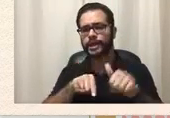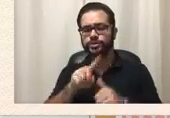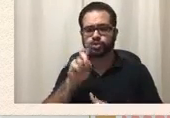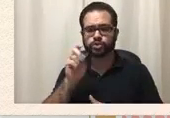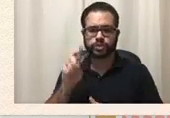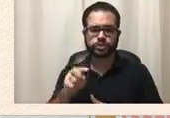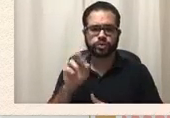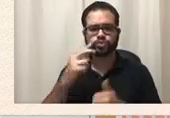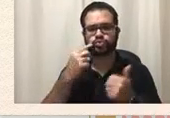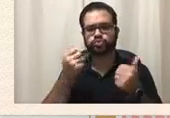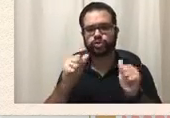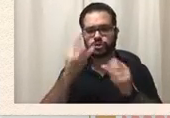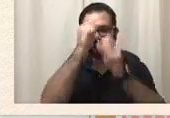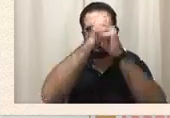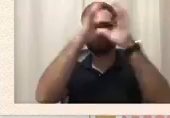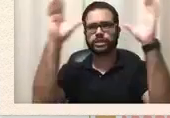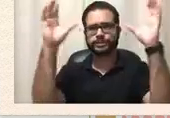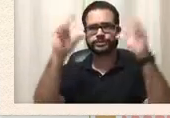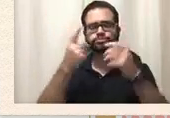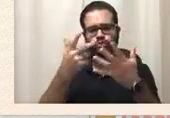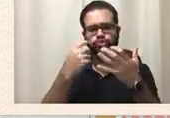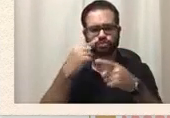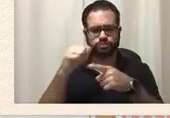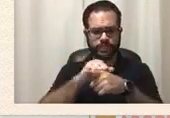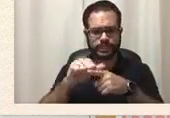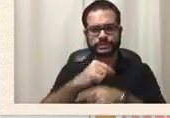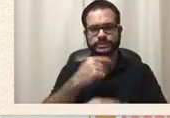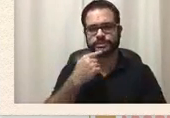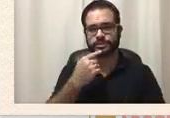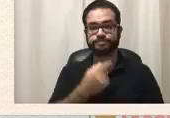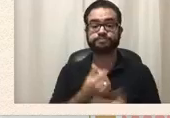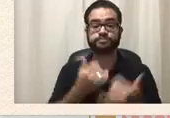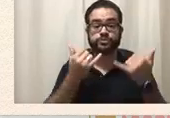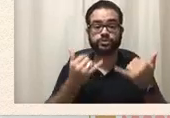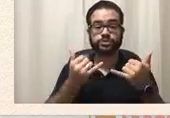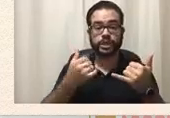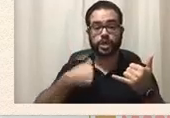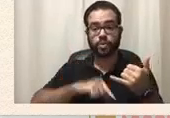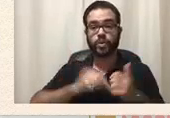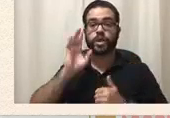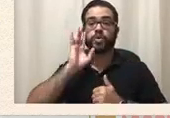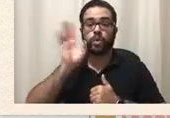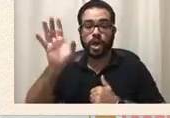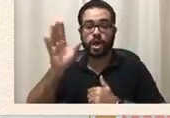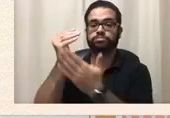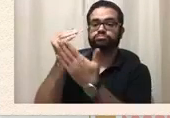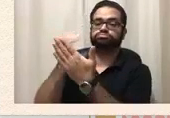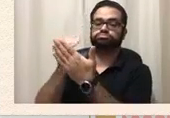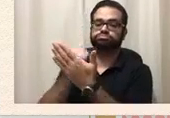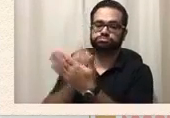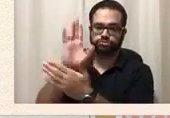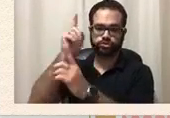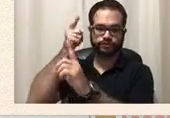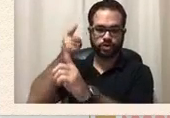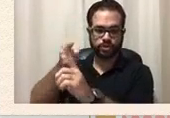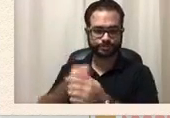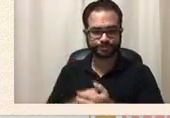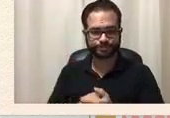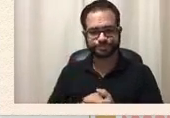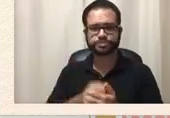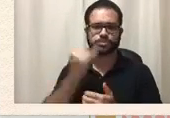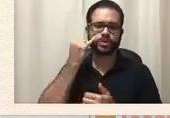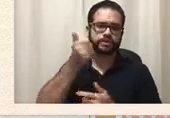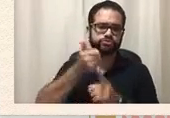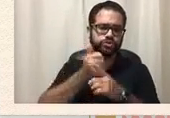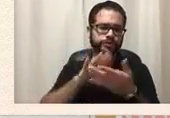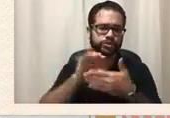So you want to practice saying, today we will, and list your focus. Or if you are a student, you can say to yourself, today I